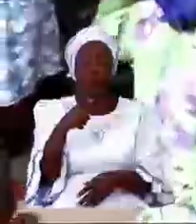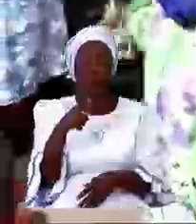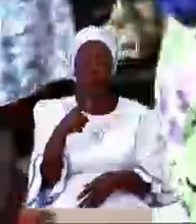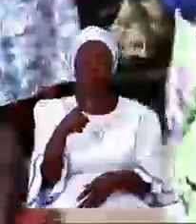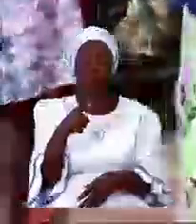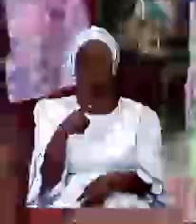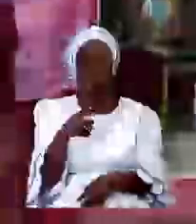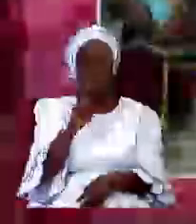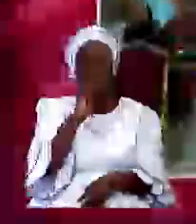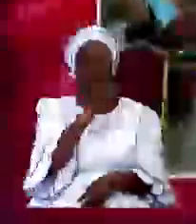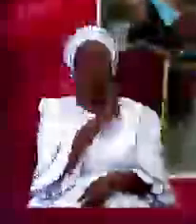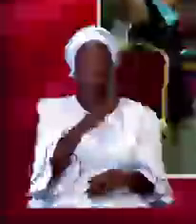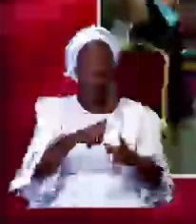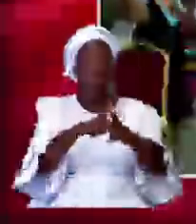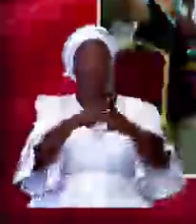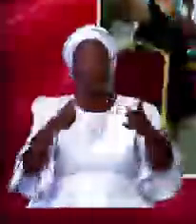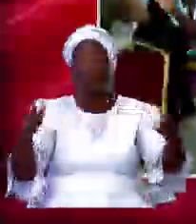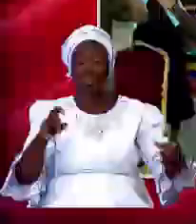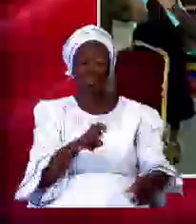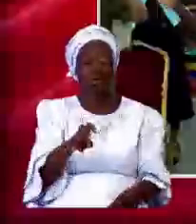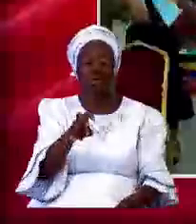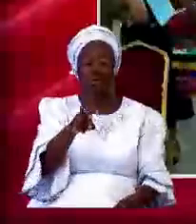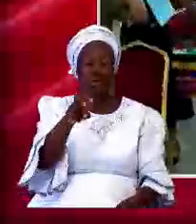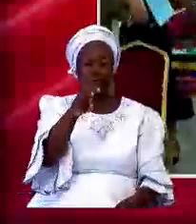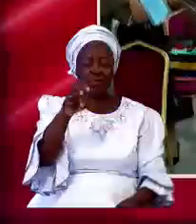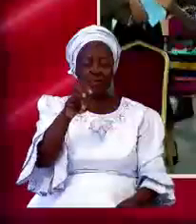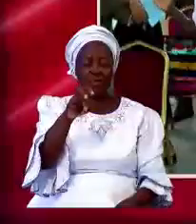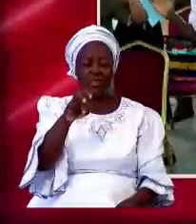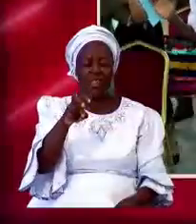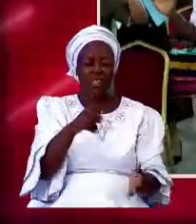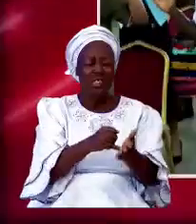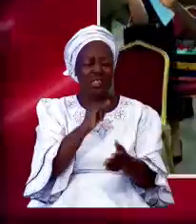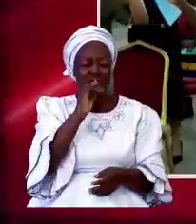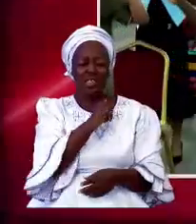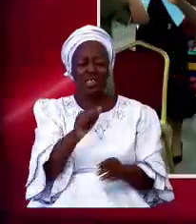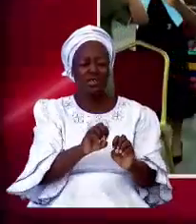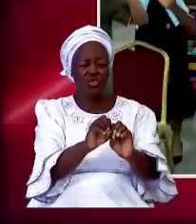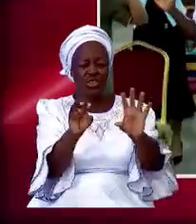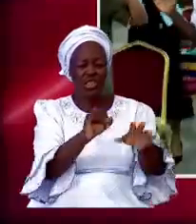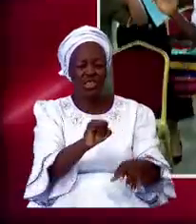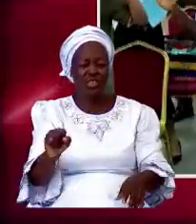The journey ahead of you is a great journey.